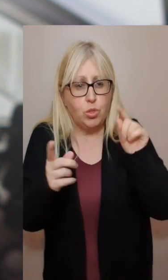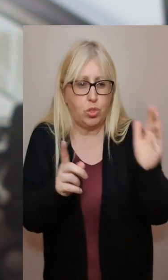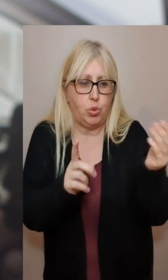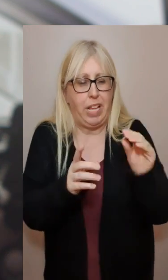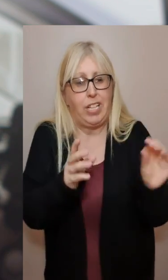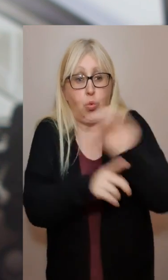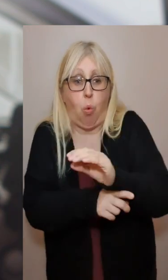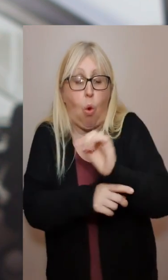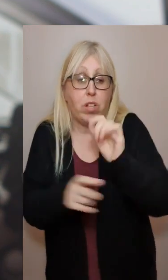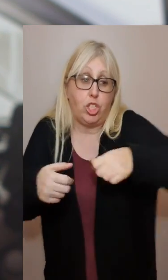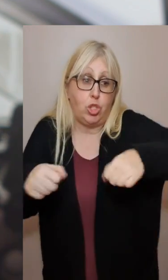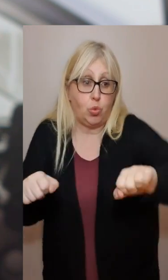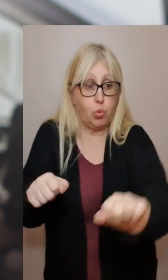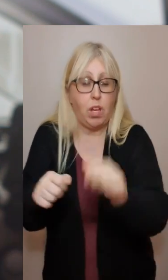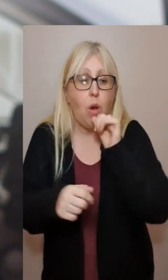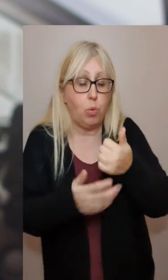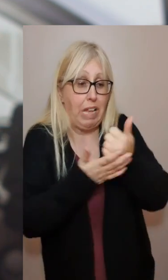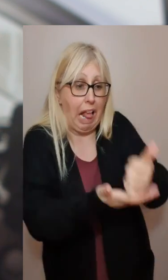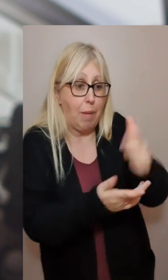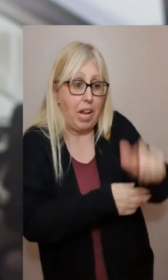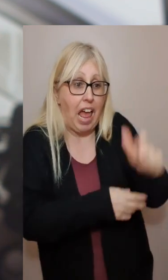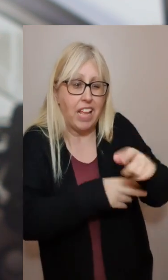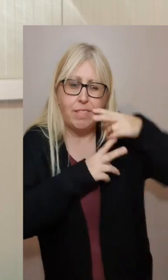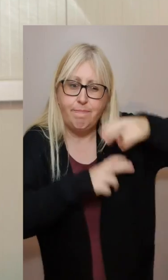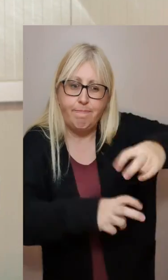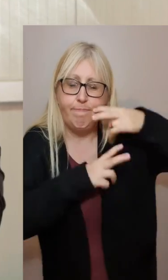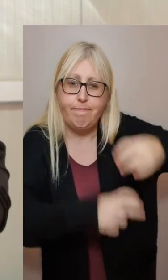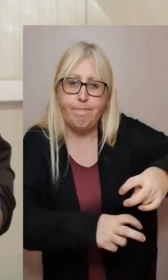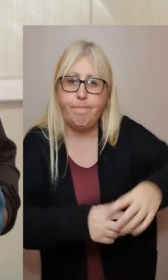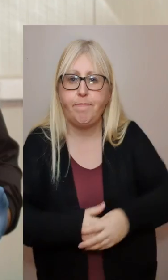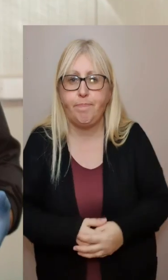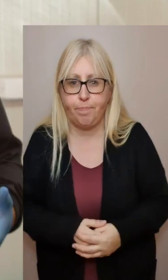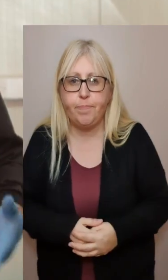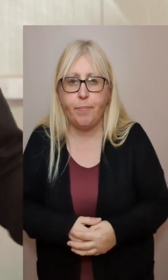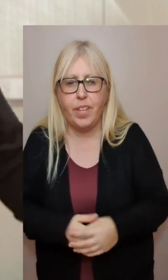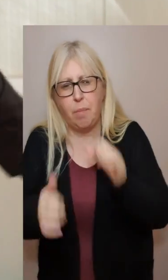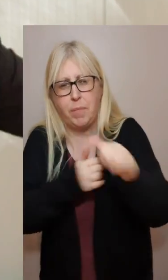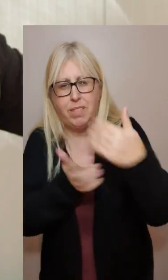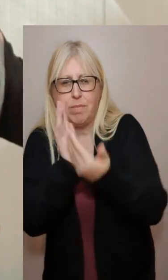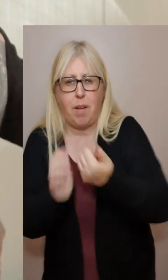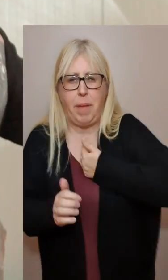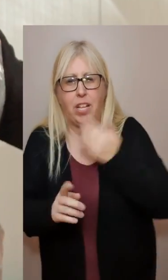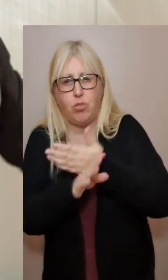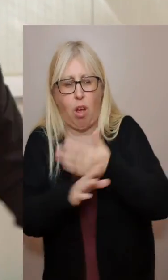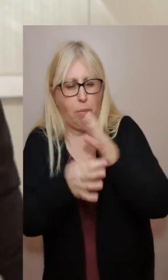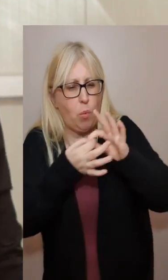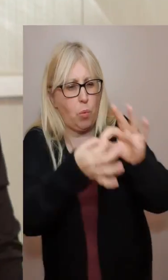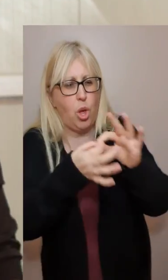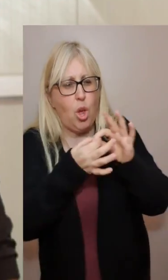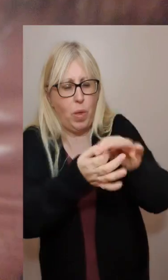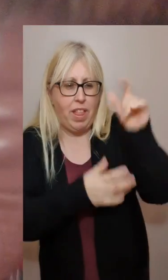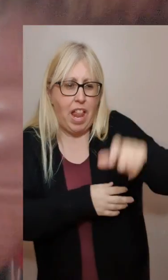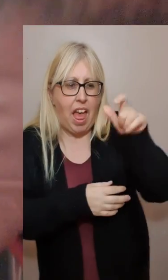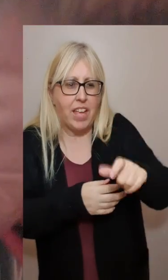a scooter, and we would help the client investigate this. So the most rewarding part of my job is working with clients